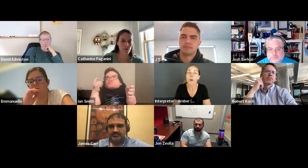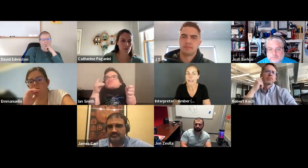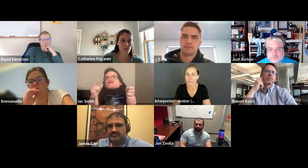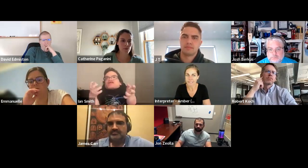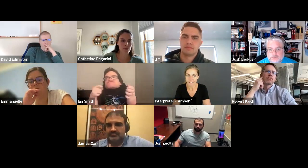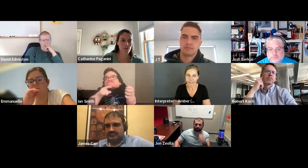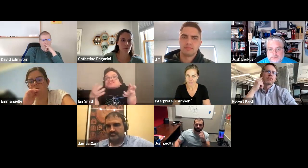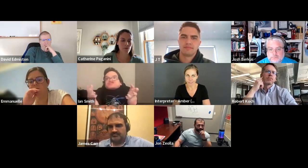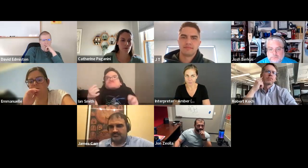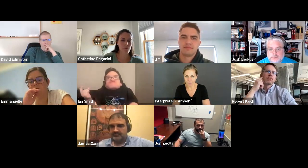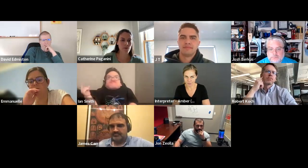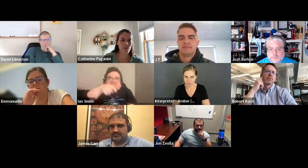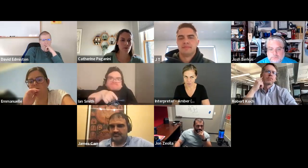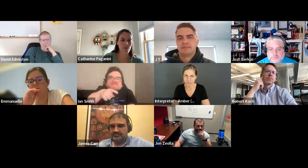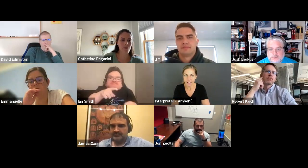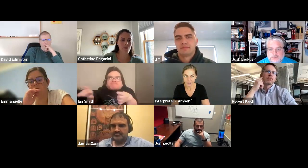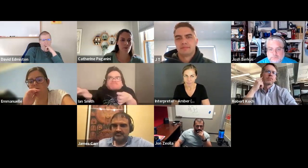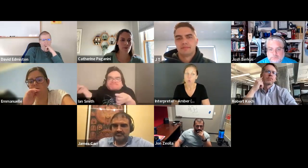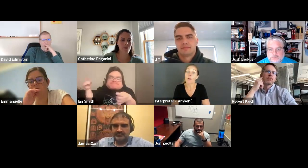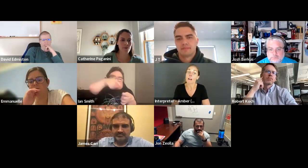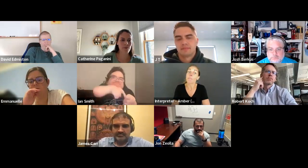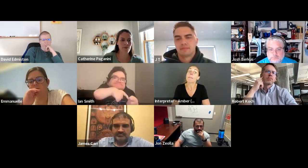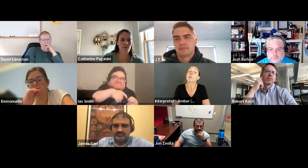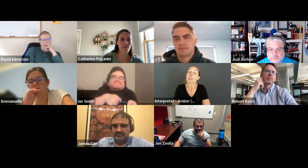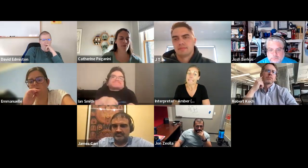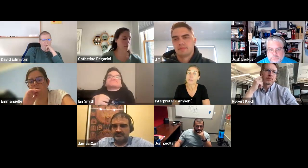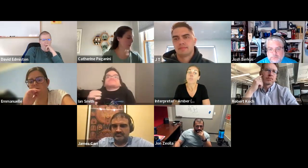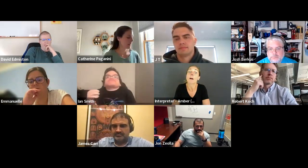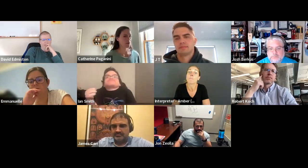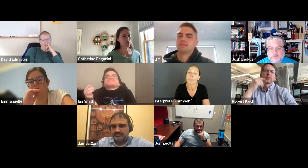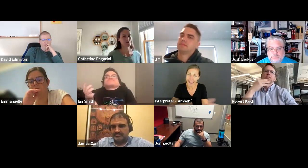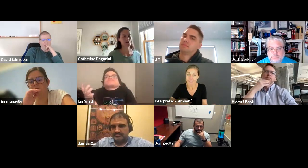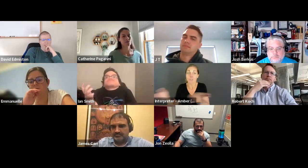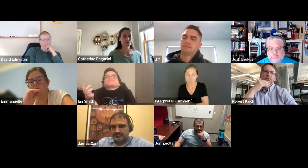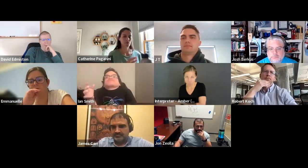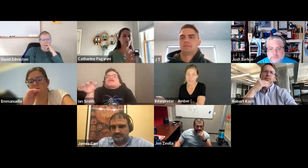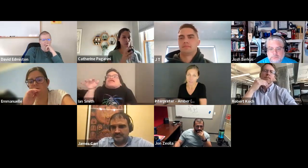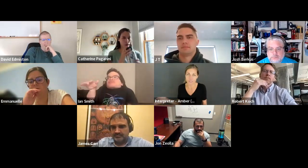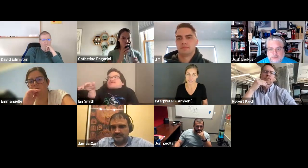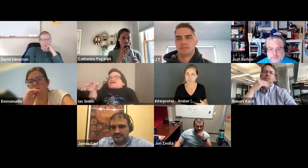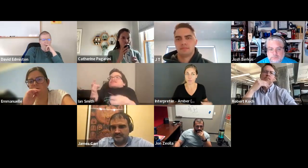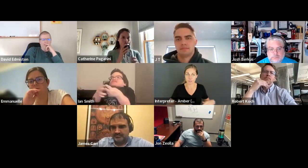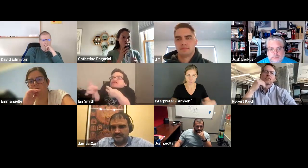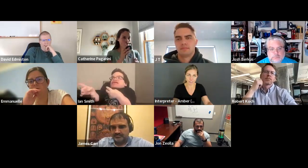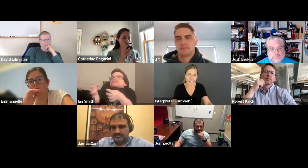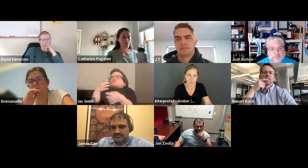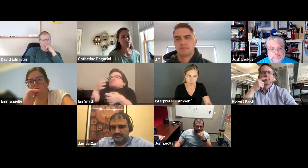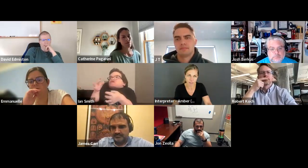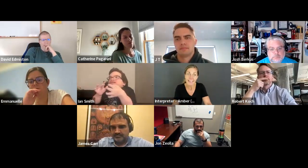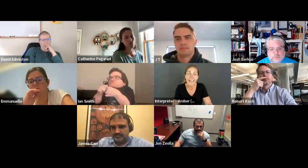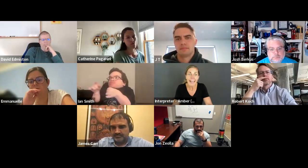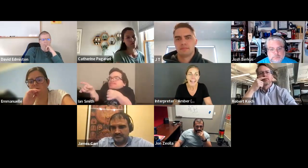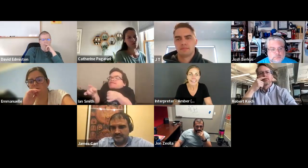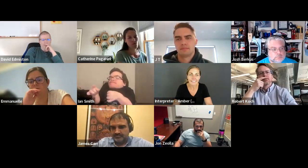Oh, we already have. Sorry, that was the interpreter. So a lot of people are here from that. So it was because of the deaf professional Slack